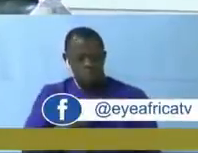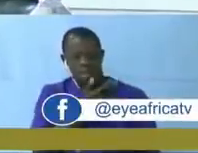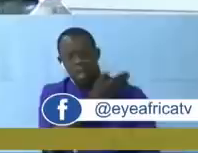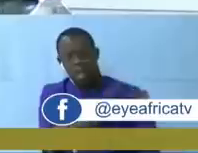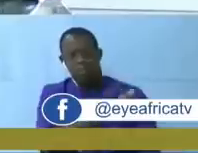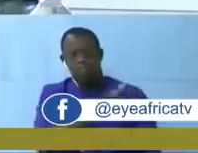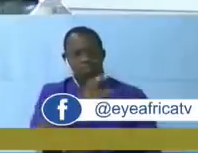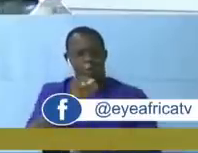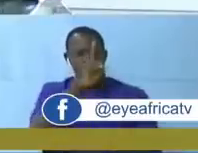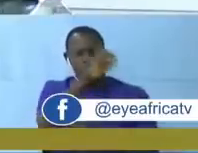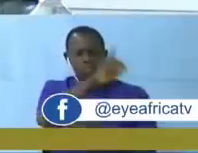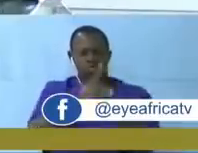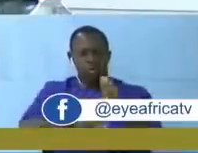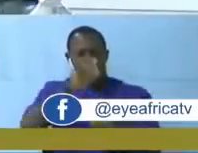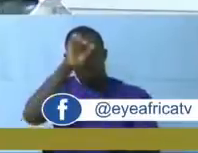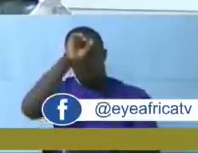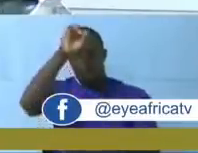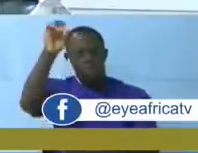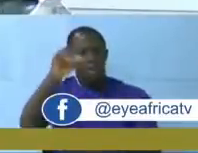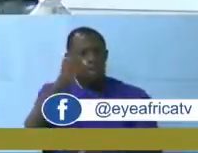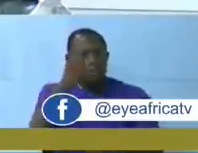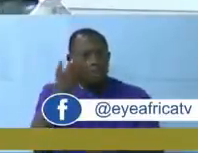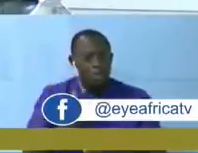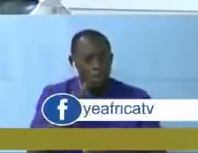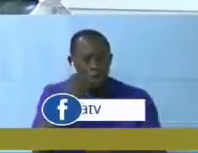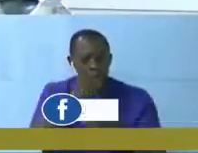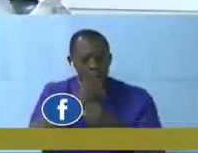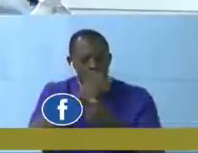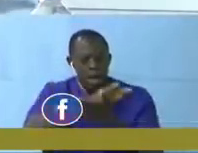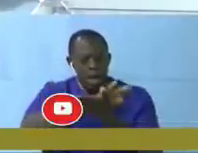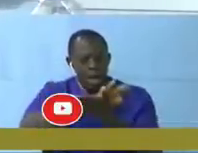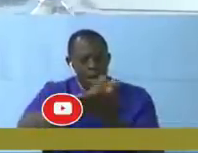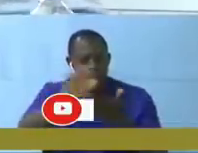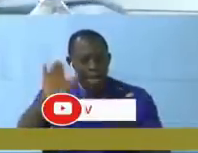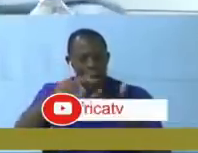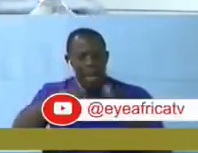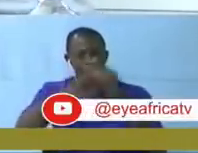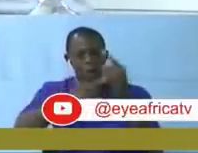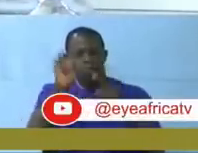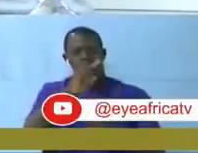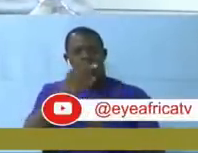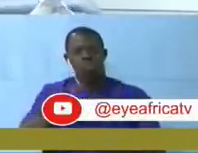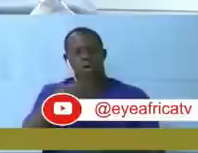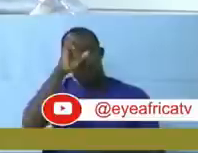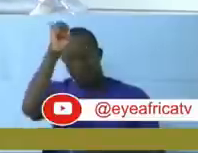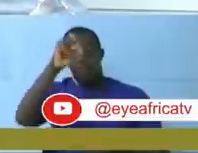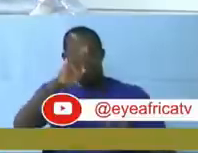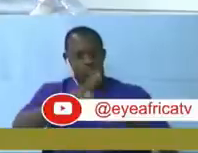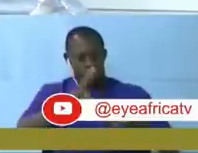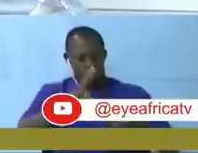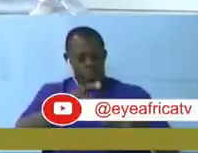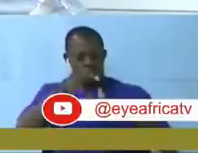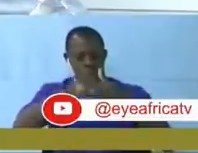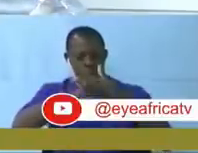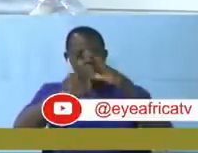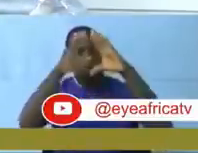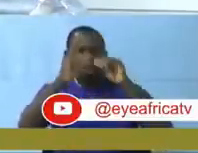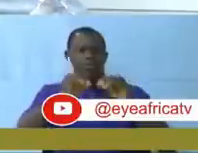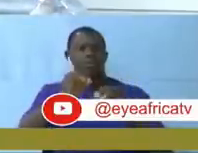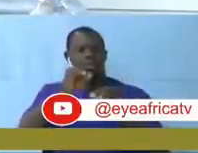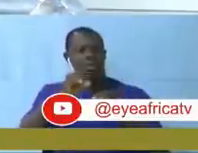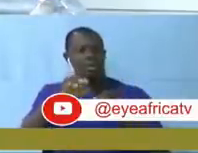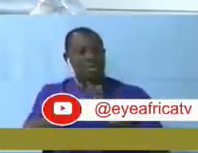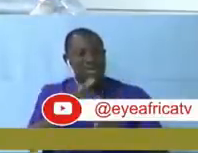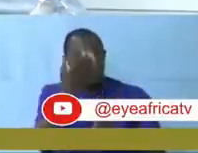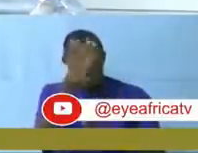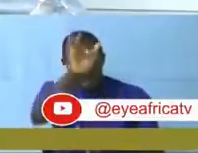clear. Lim don wax fof rek moy pinch bi nga xamni ni mom lañu tan nak lu aju ci wali setat lu ay rewi Gambie